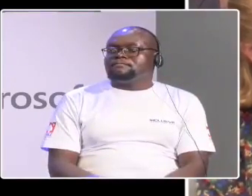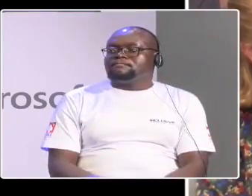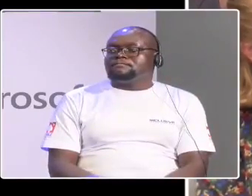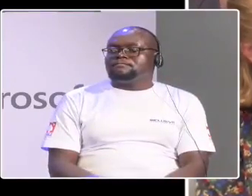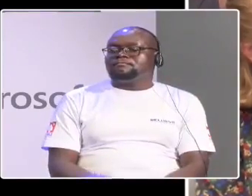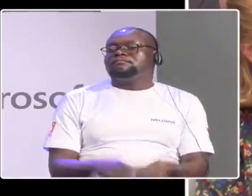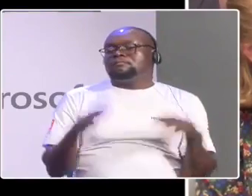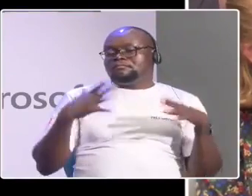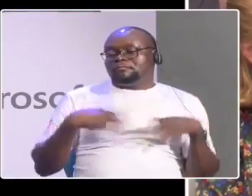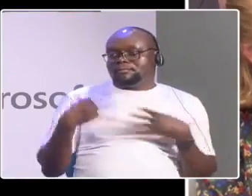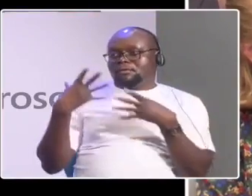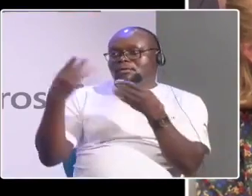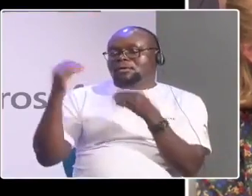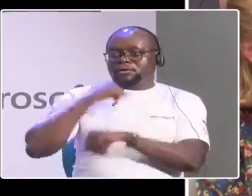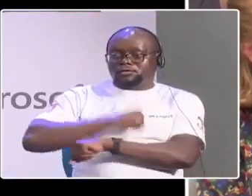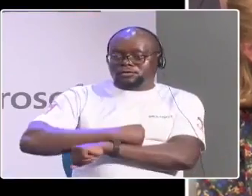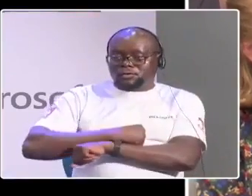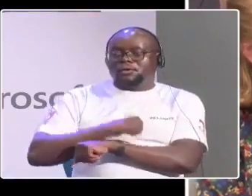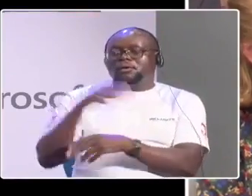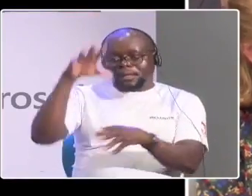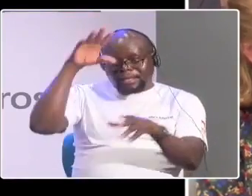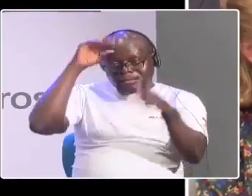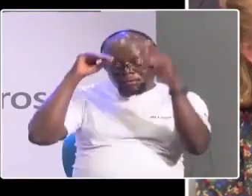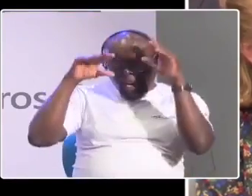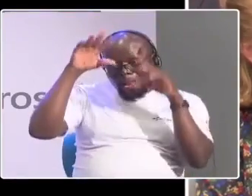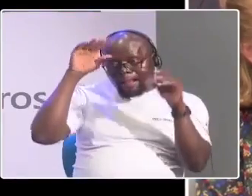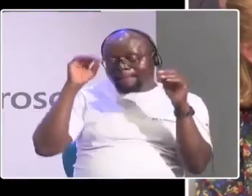people going to school to learn